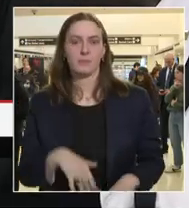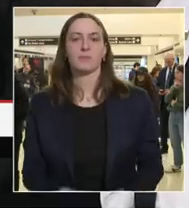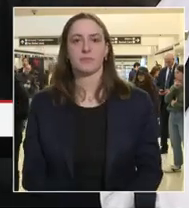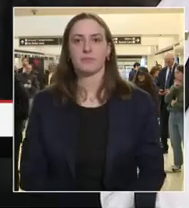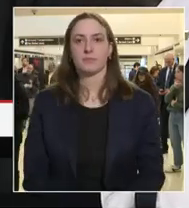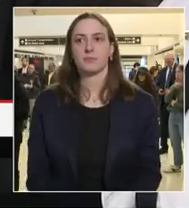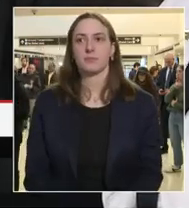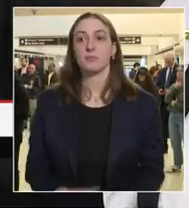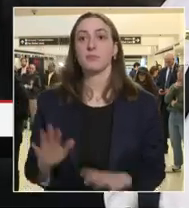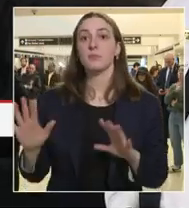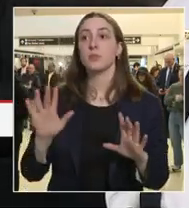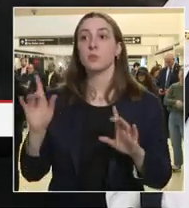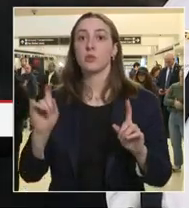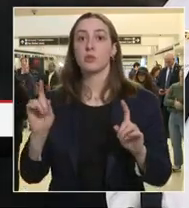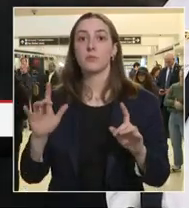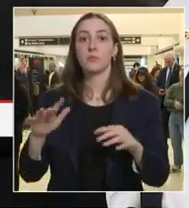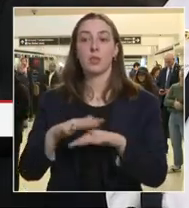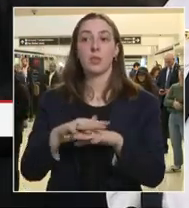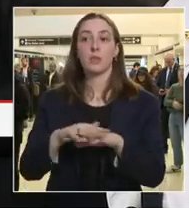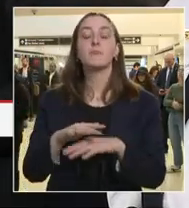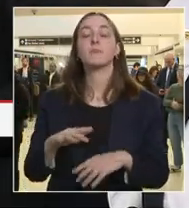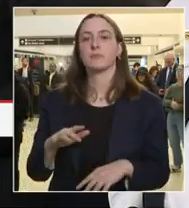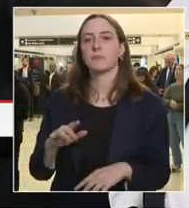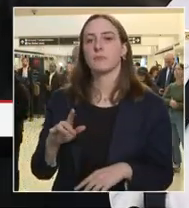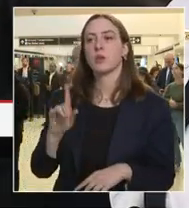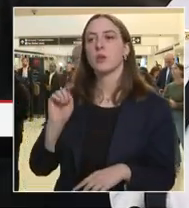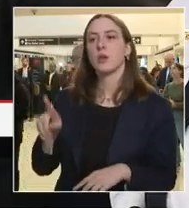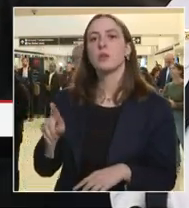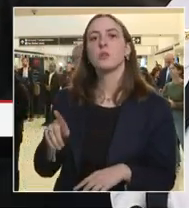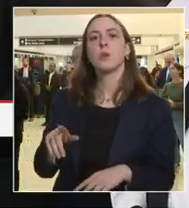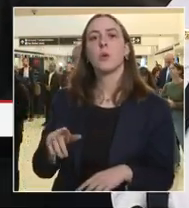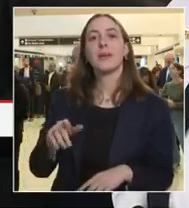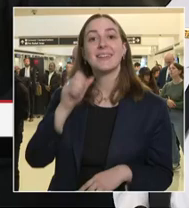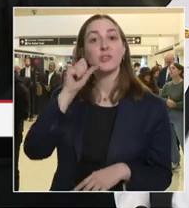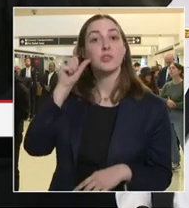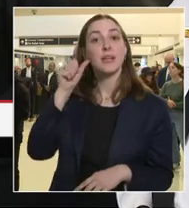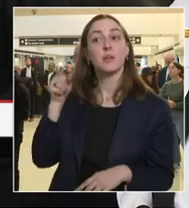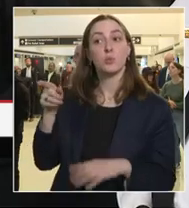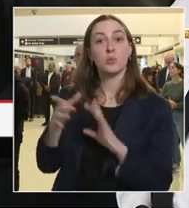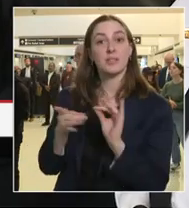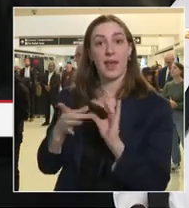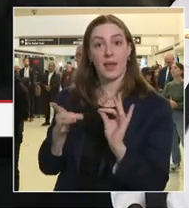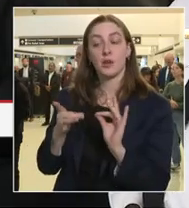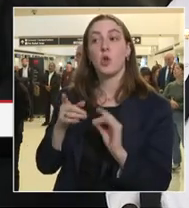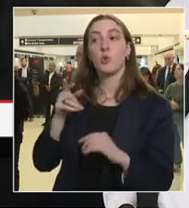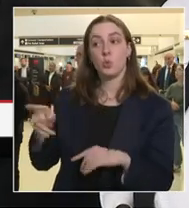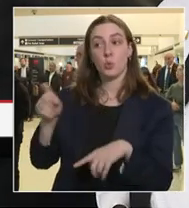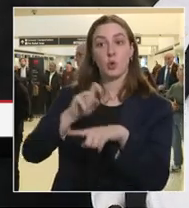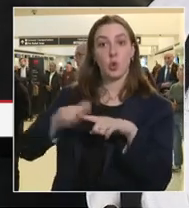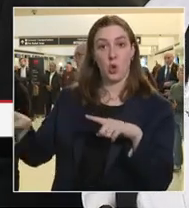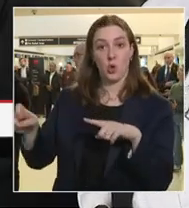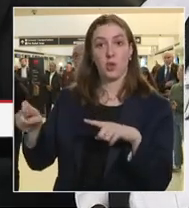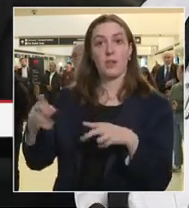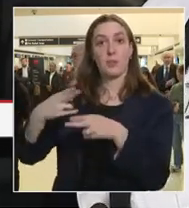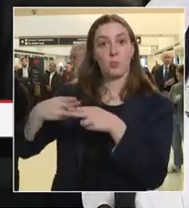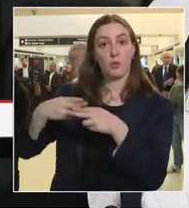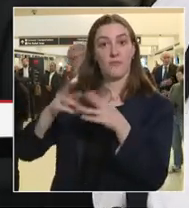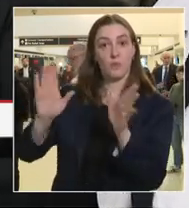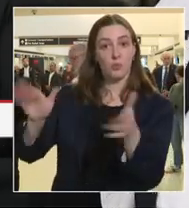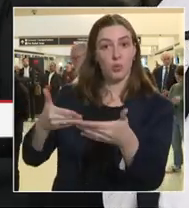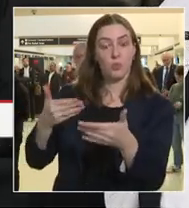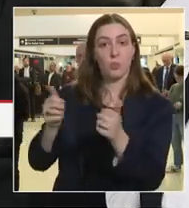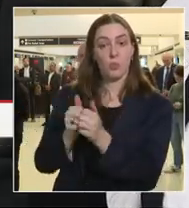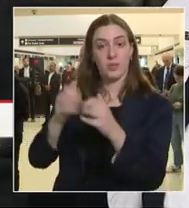The president, so the president, you said yesterday that you called into the briefing room. Has he returned to the briefing room since then? Have you